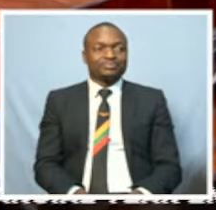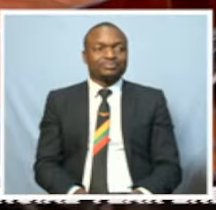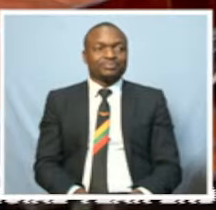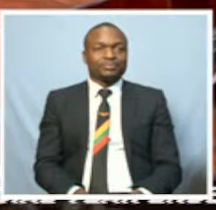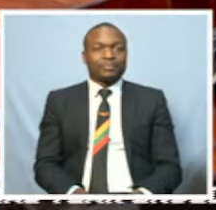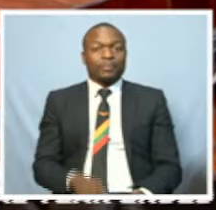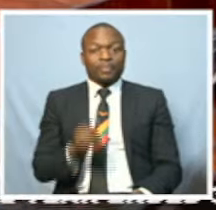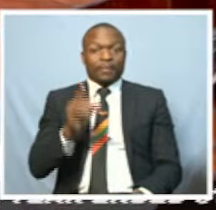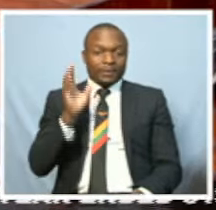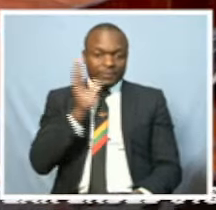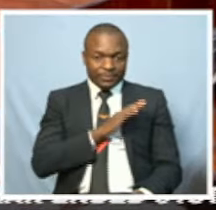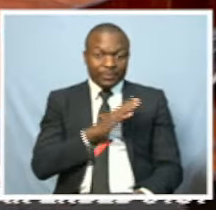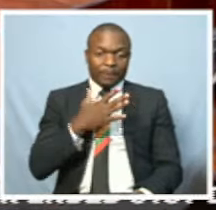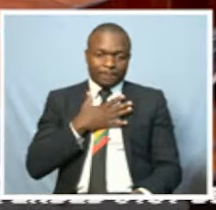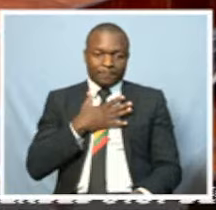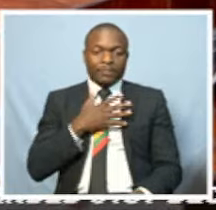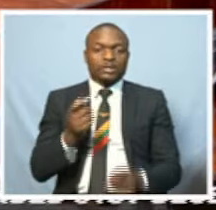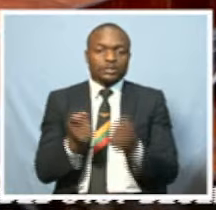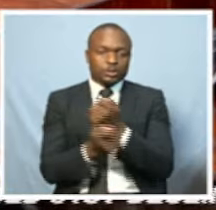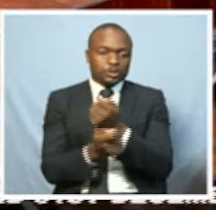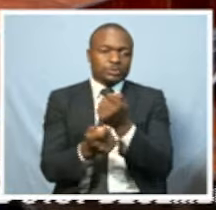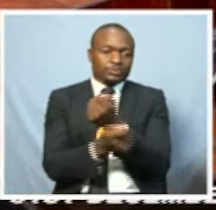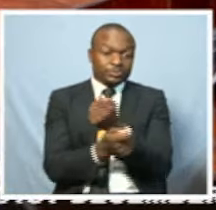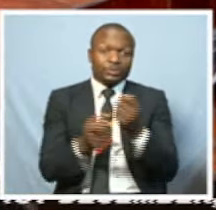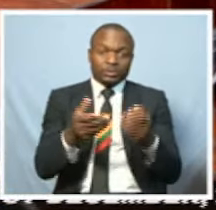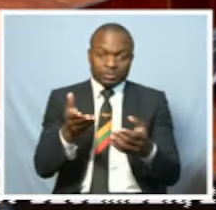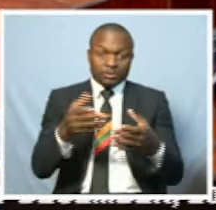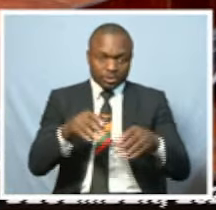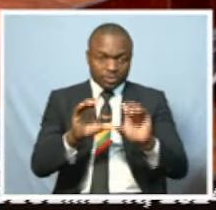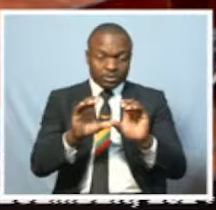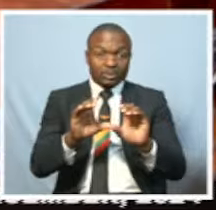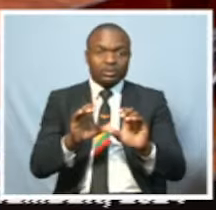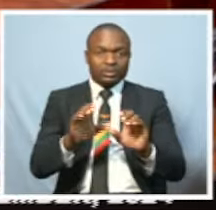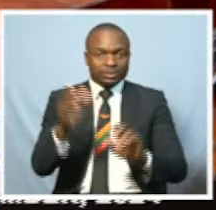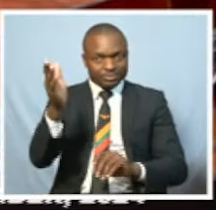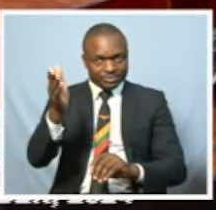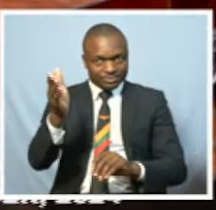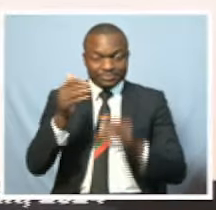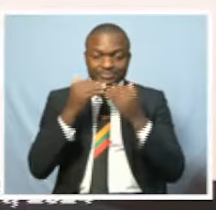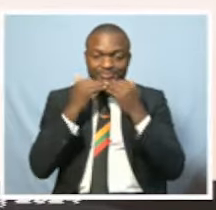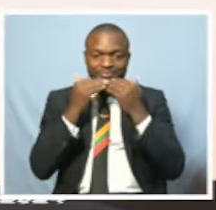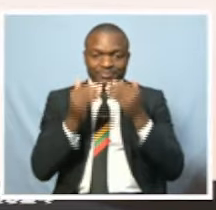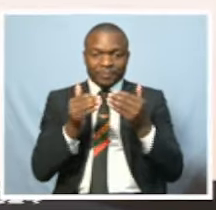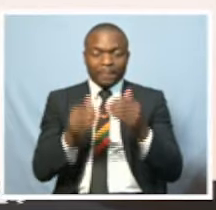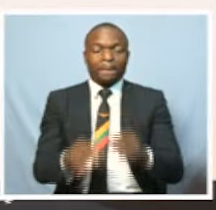So that ends my correction, Chair. Please go ahead and make your submission. Thank you.